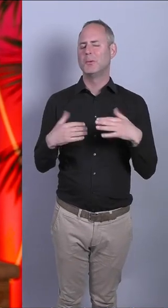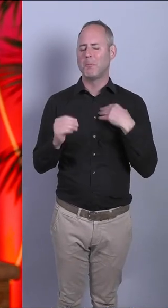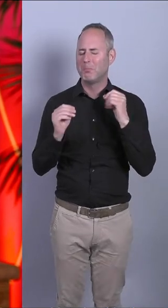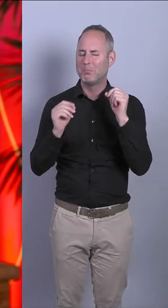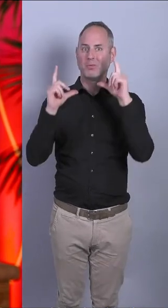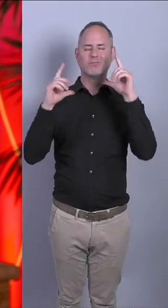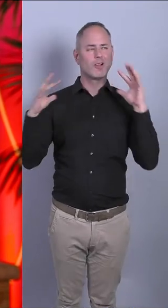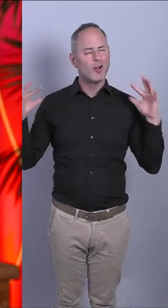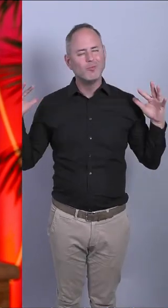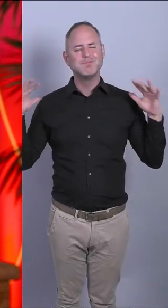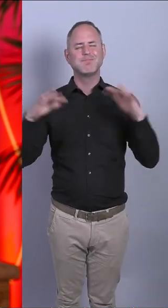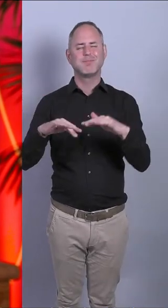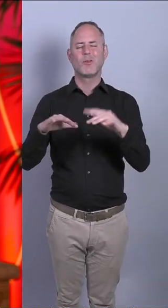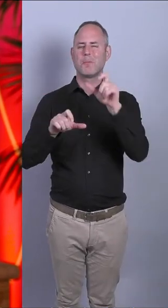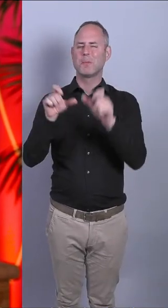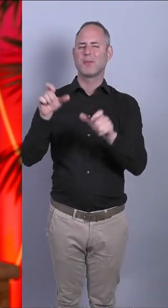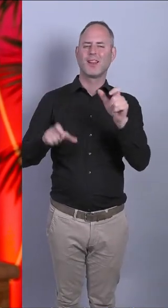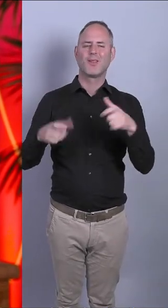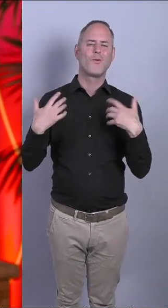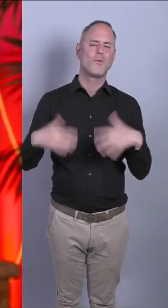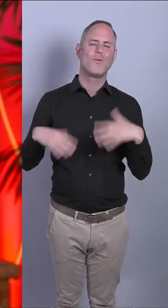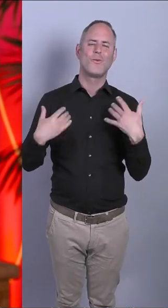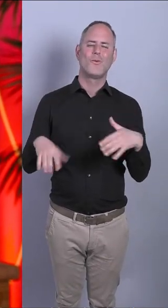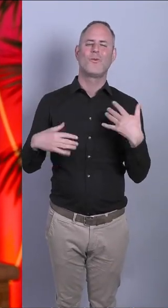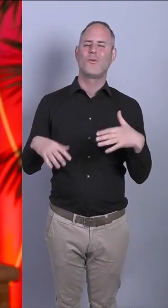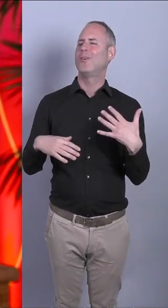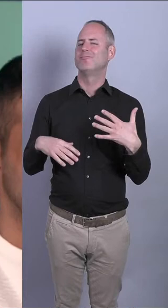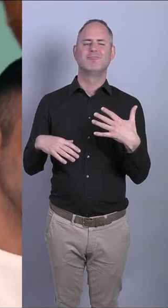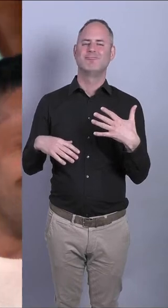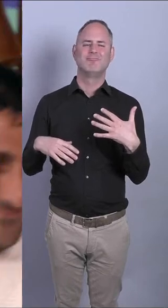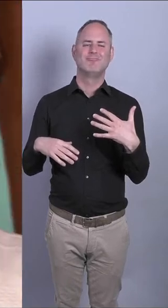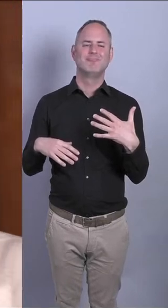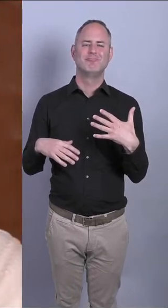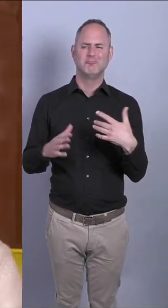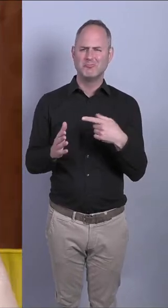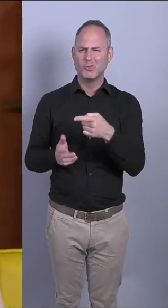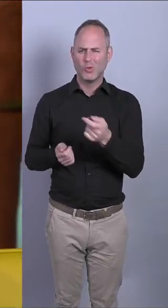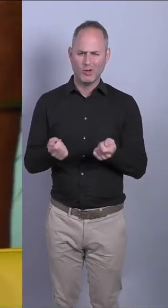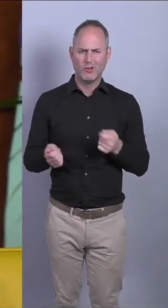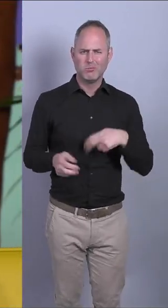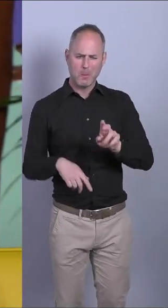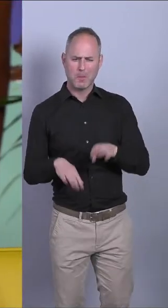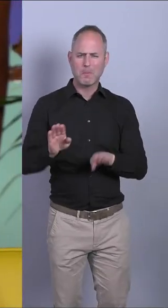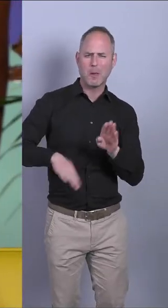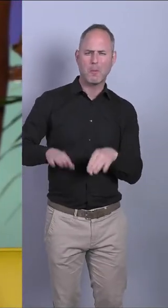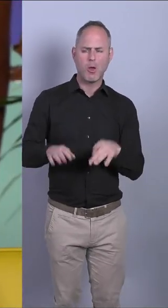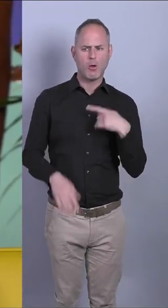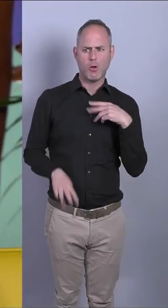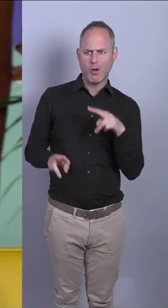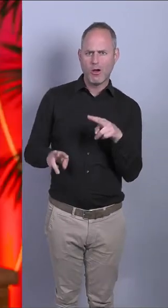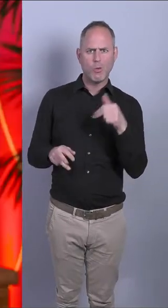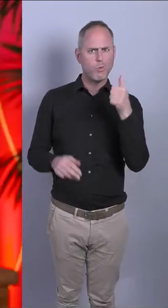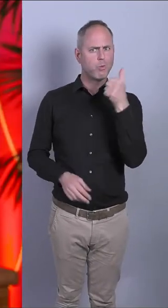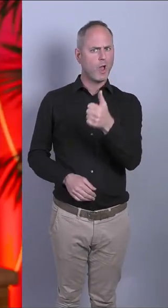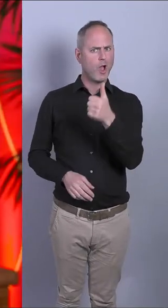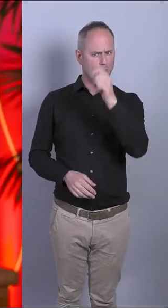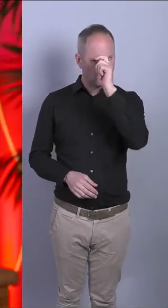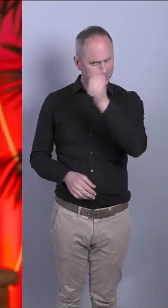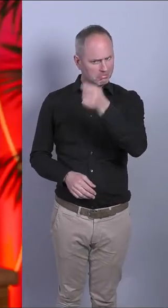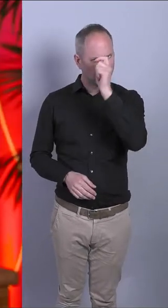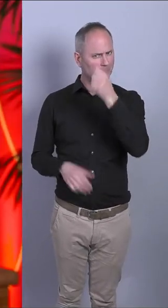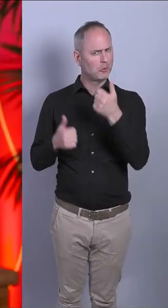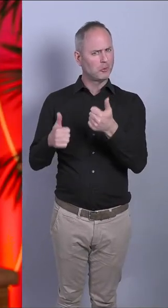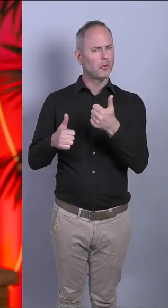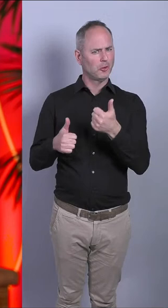year. So, thank you so much and good luck with the competitions. Well, those are only two of